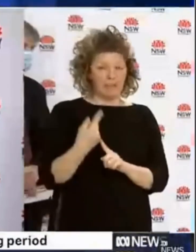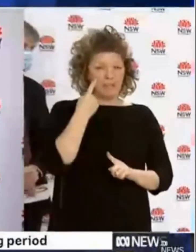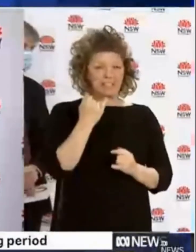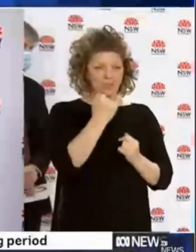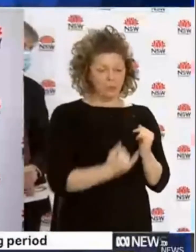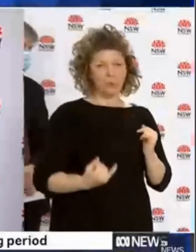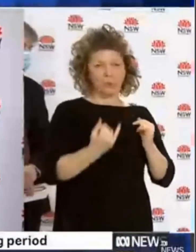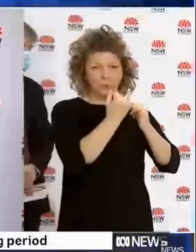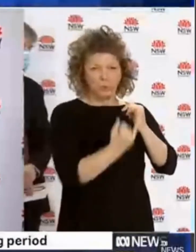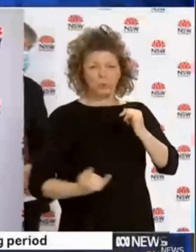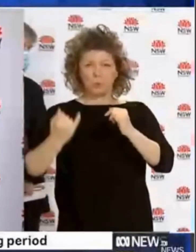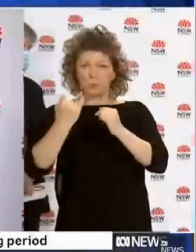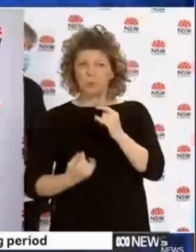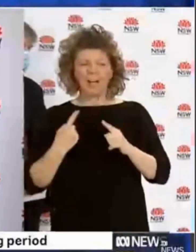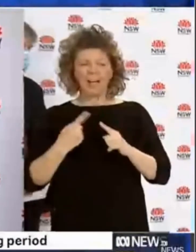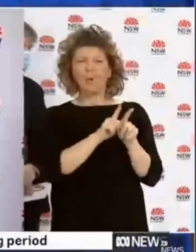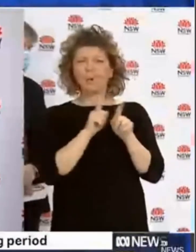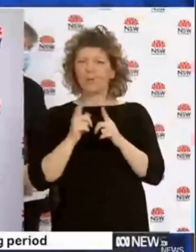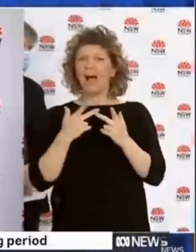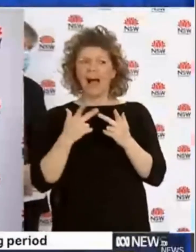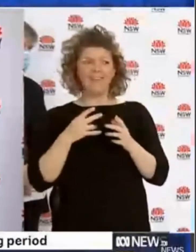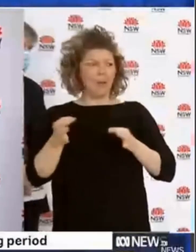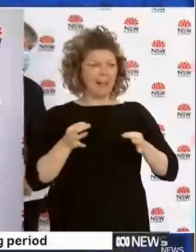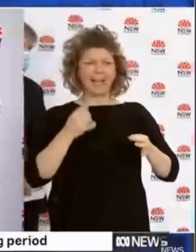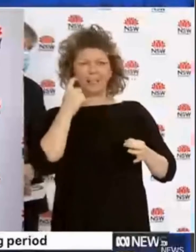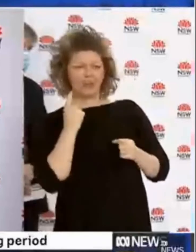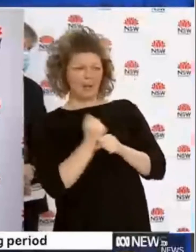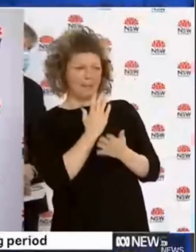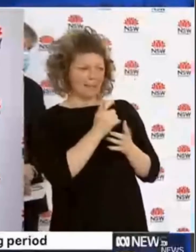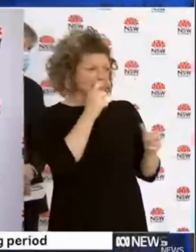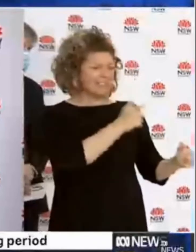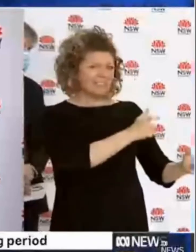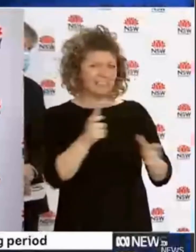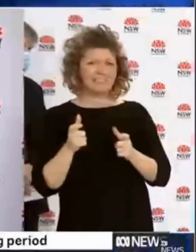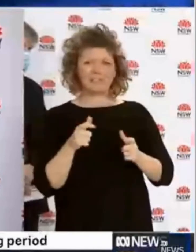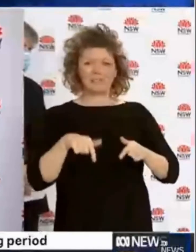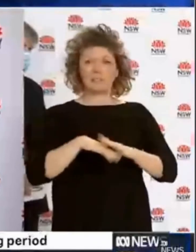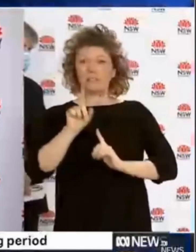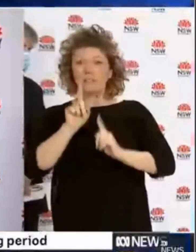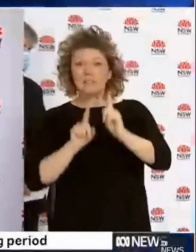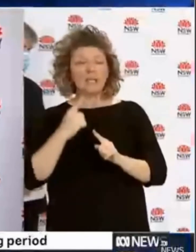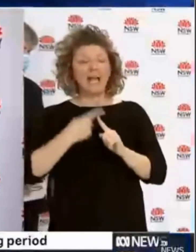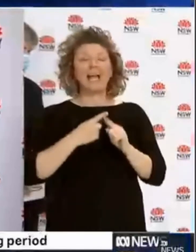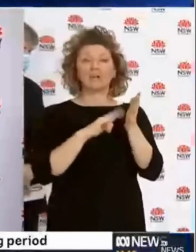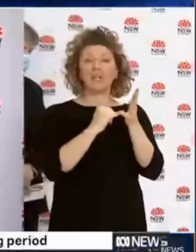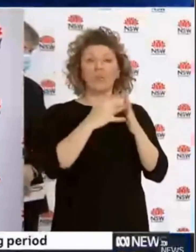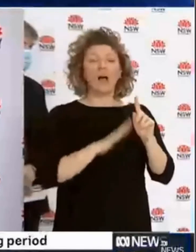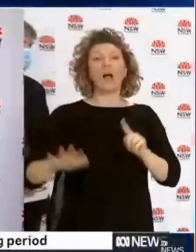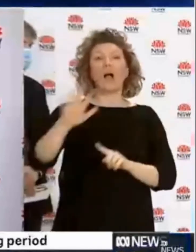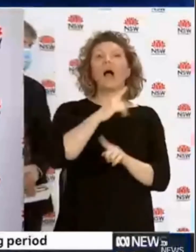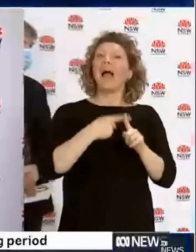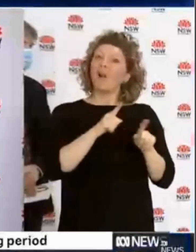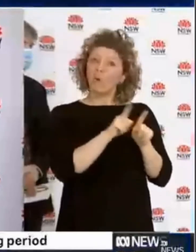that existing emergency management arrangements are in place at a local, regional and state level. That includes our multicultural